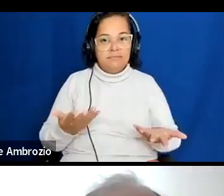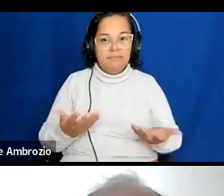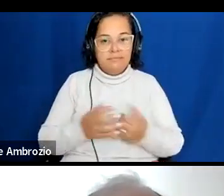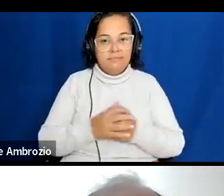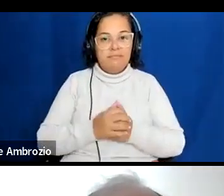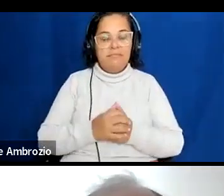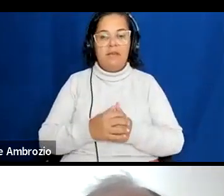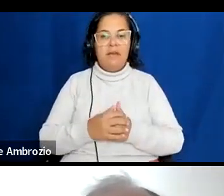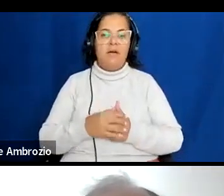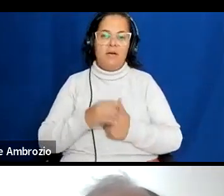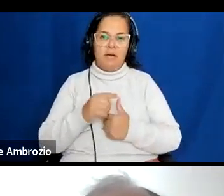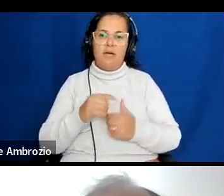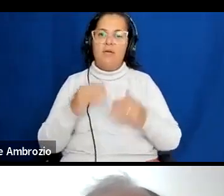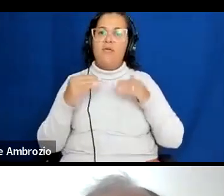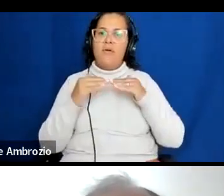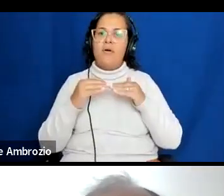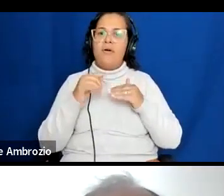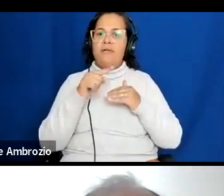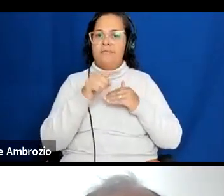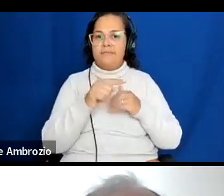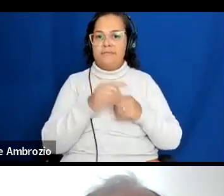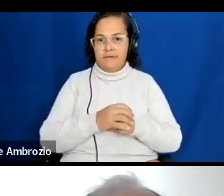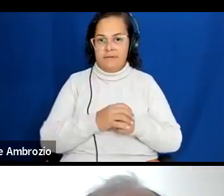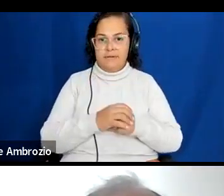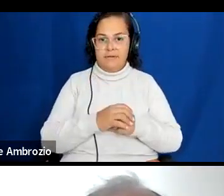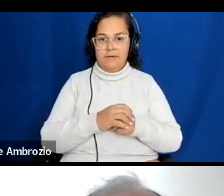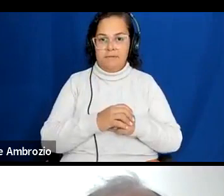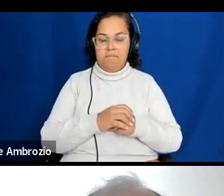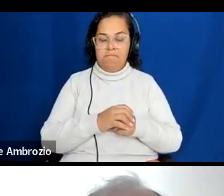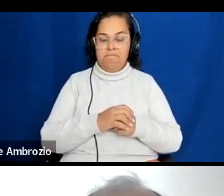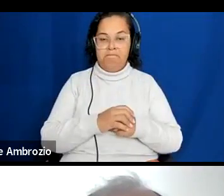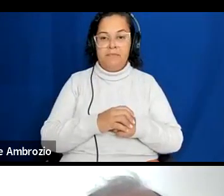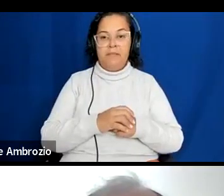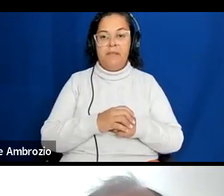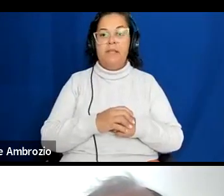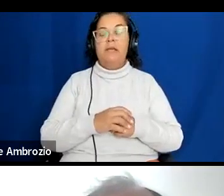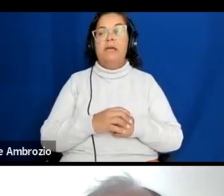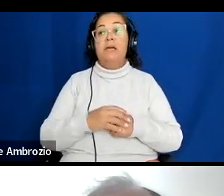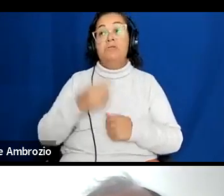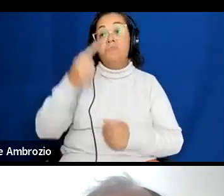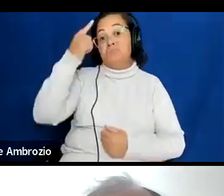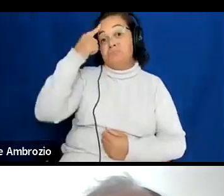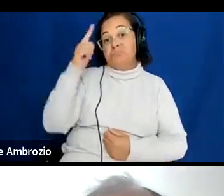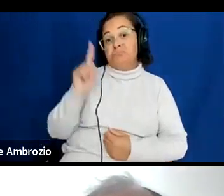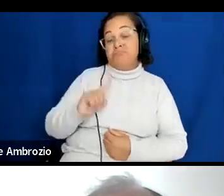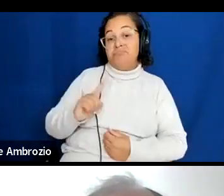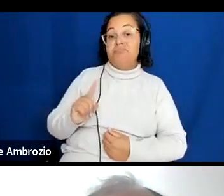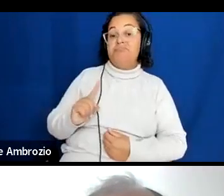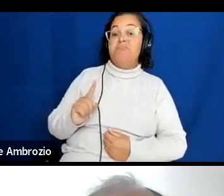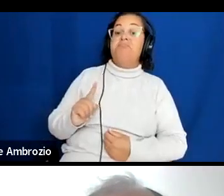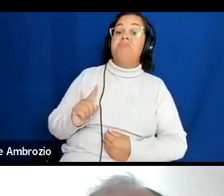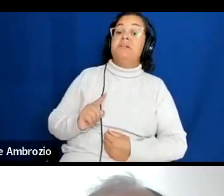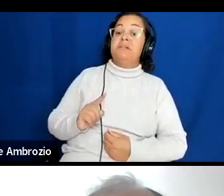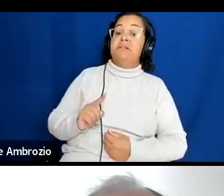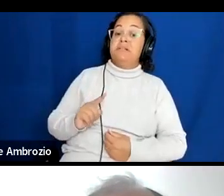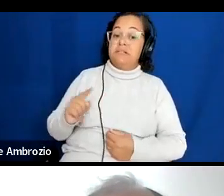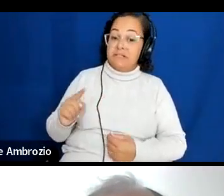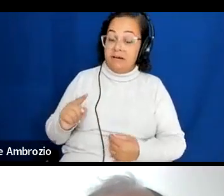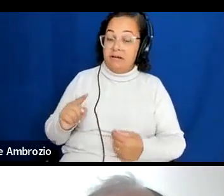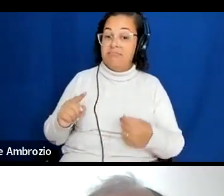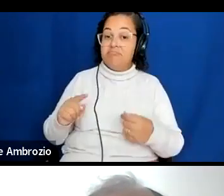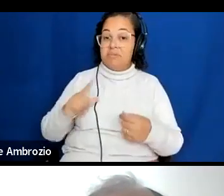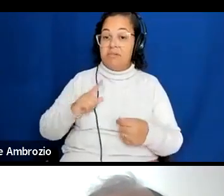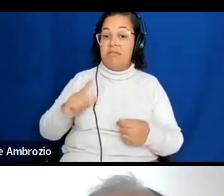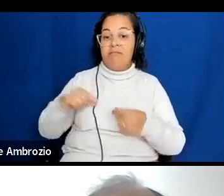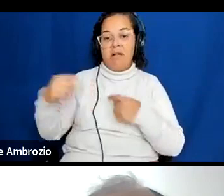that that it had been a subject for ancient debate, and that is interesting. And I'm sure Marx